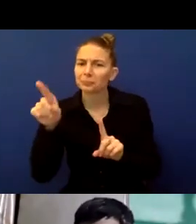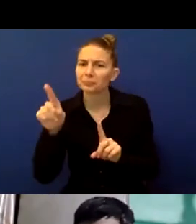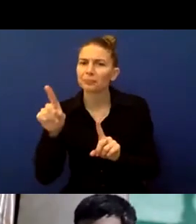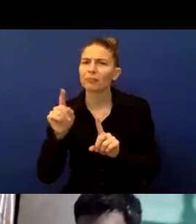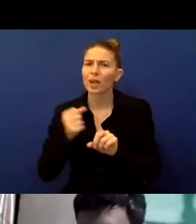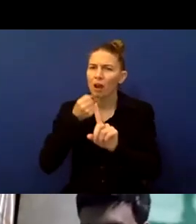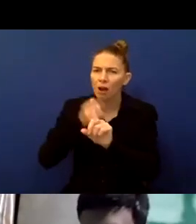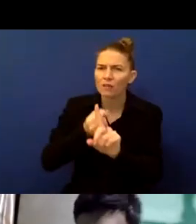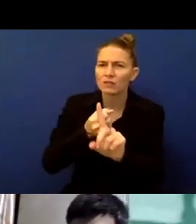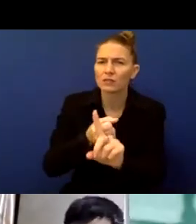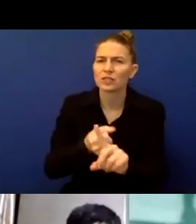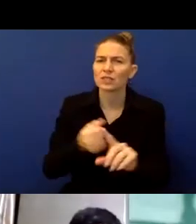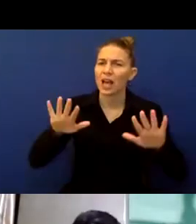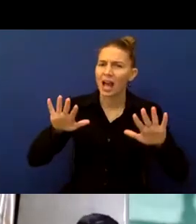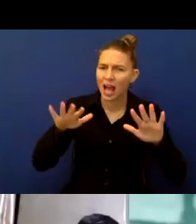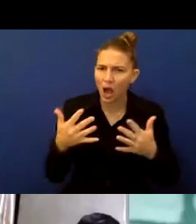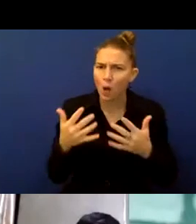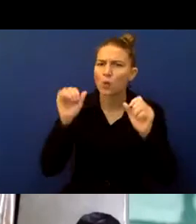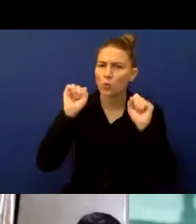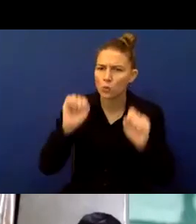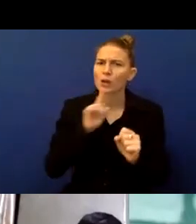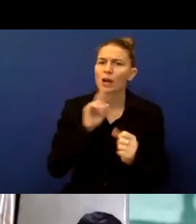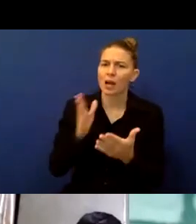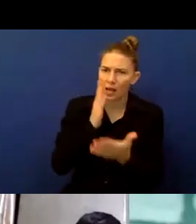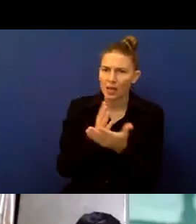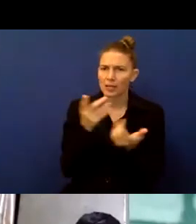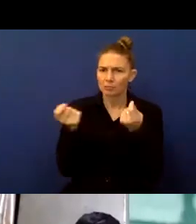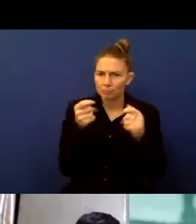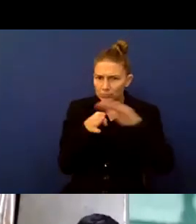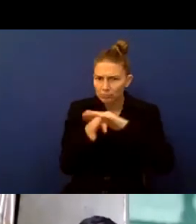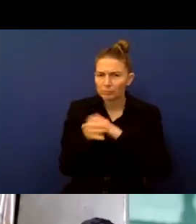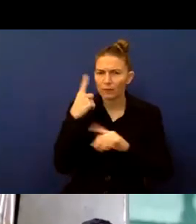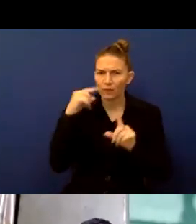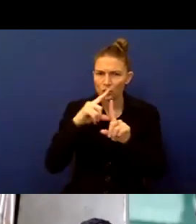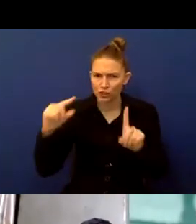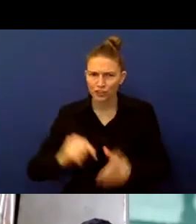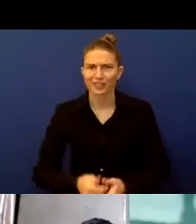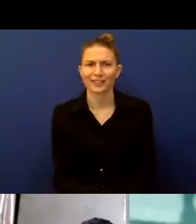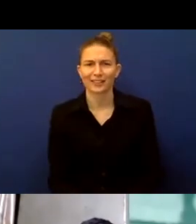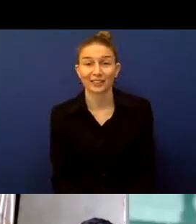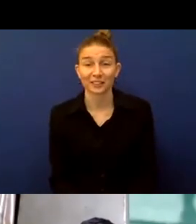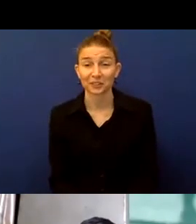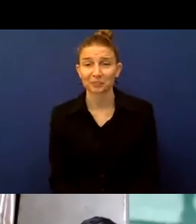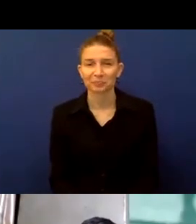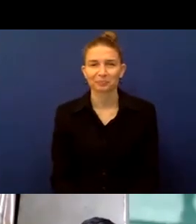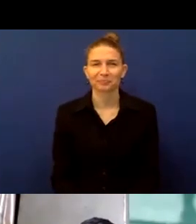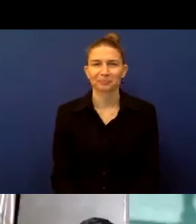floor. Thank you very much. And to start with, I would say that, as everyone else,